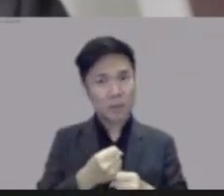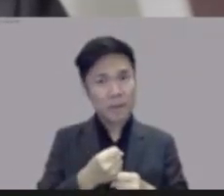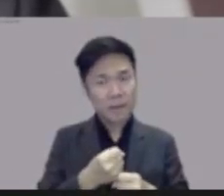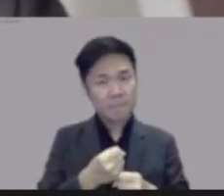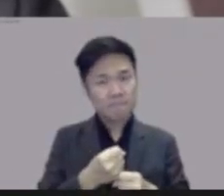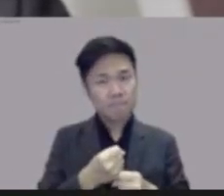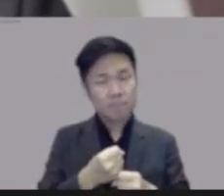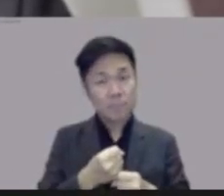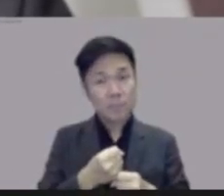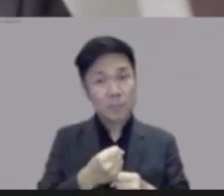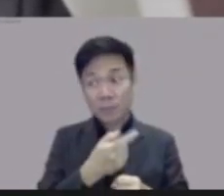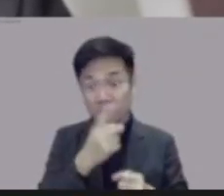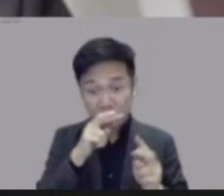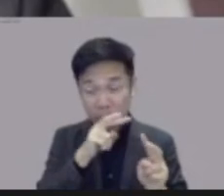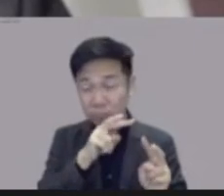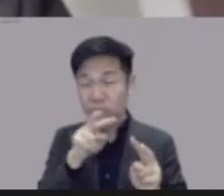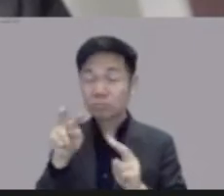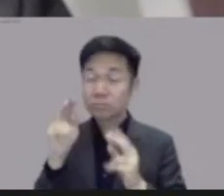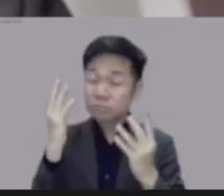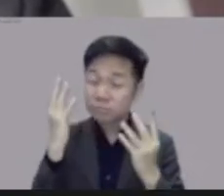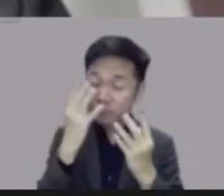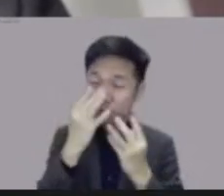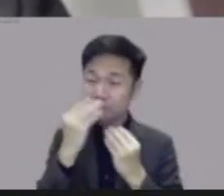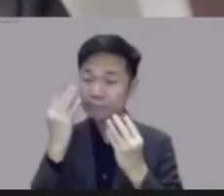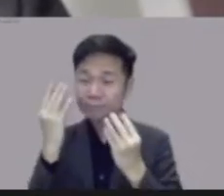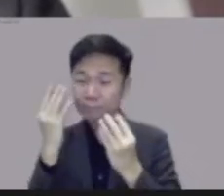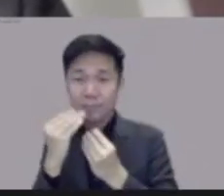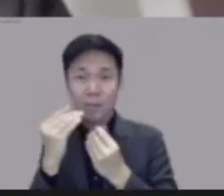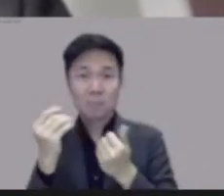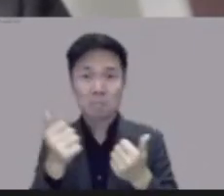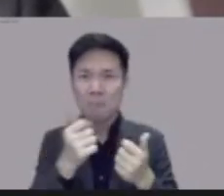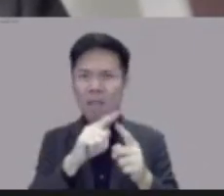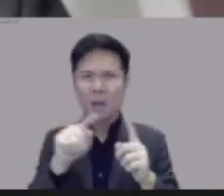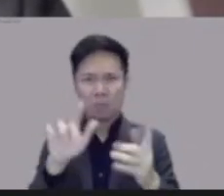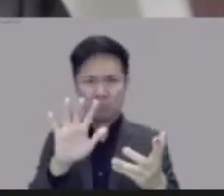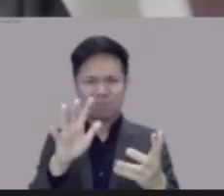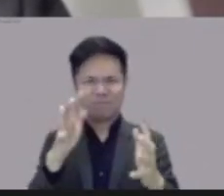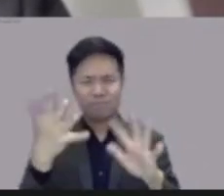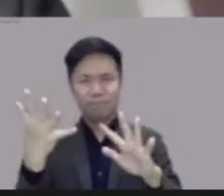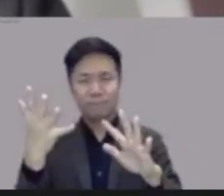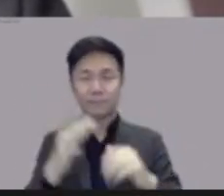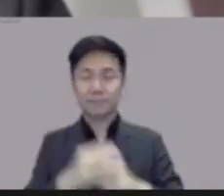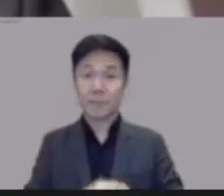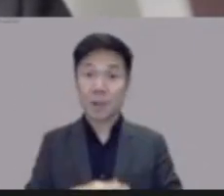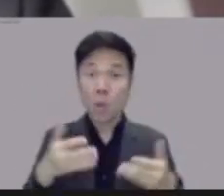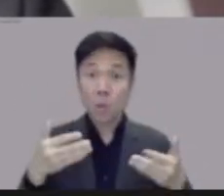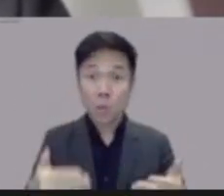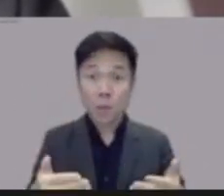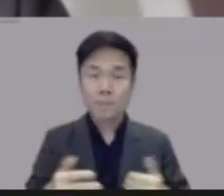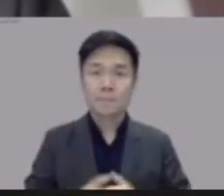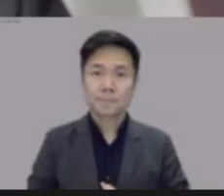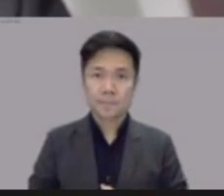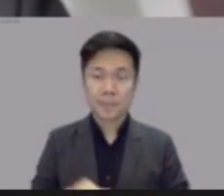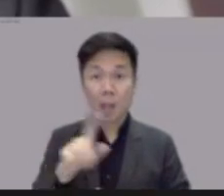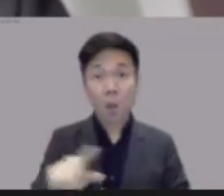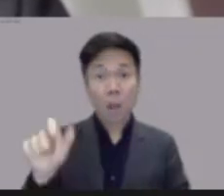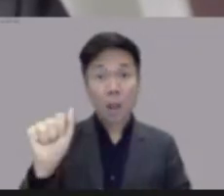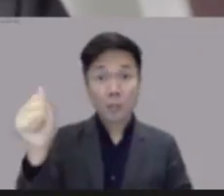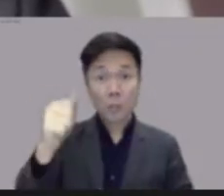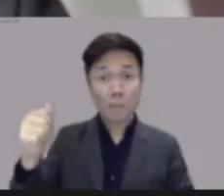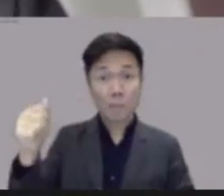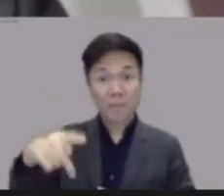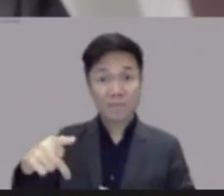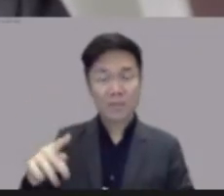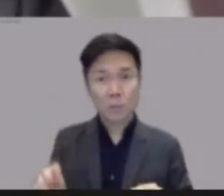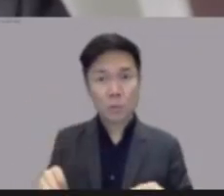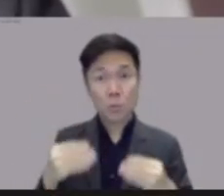of Asia and the Pacific I urge you to commit to a clean sustainable and peaceful future and crucially to commit